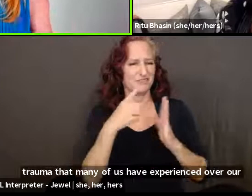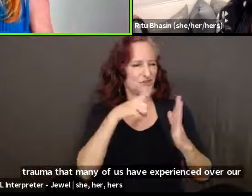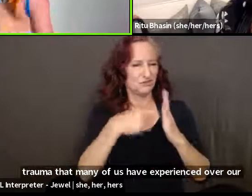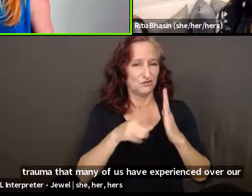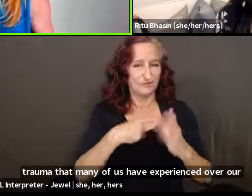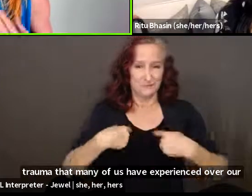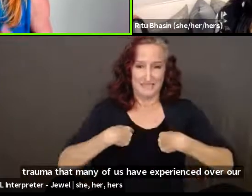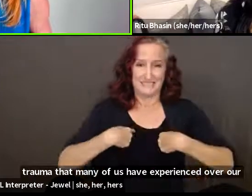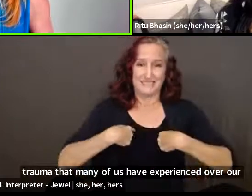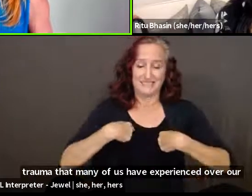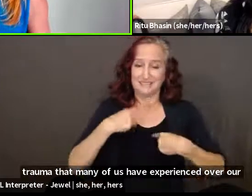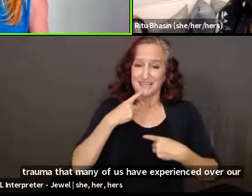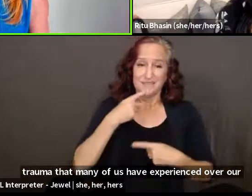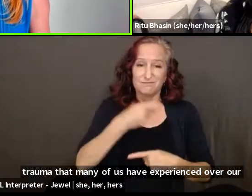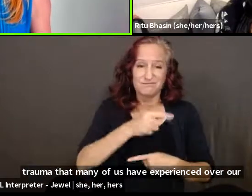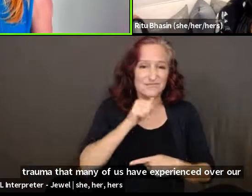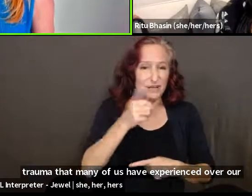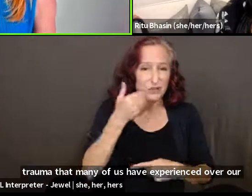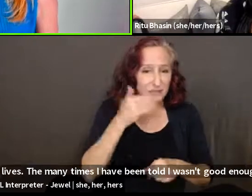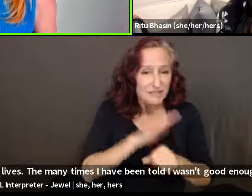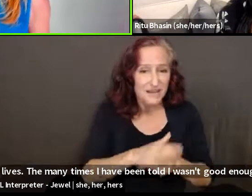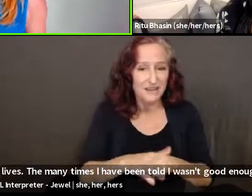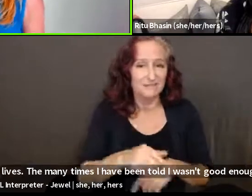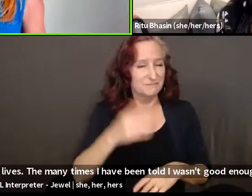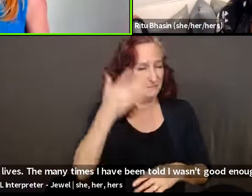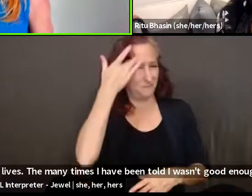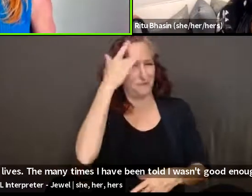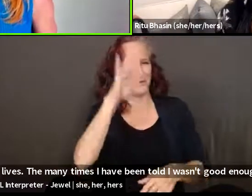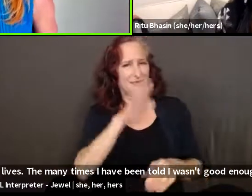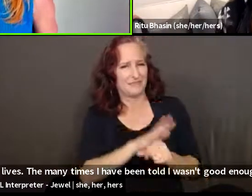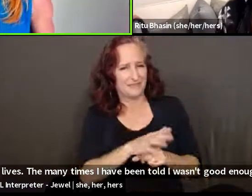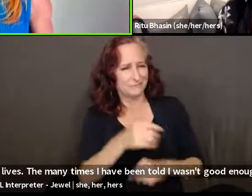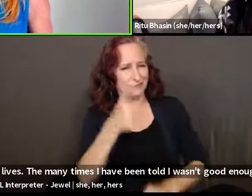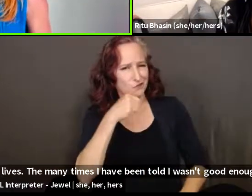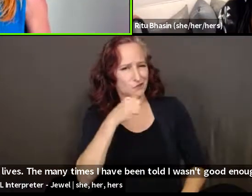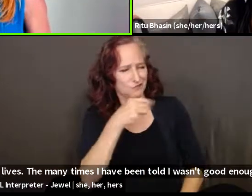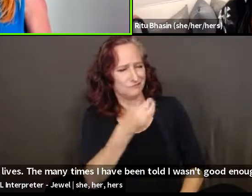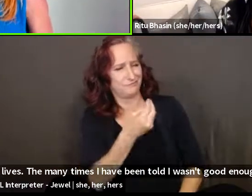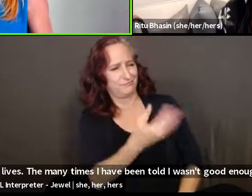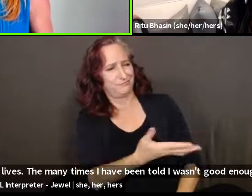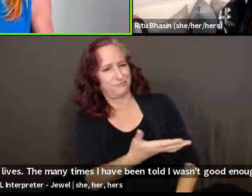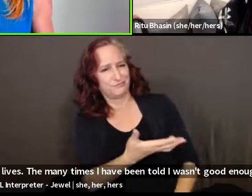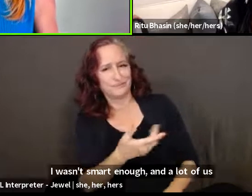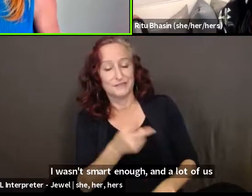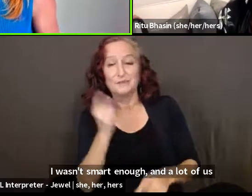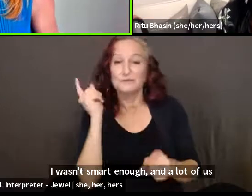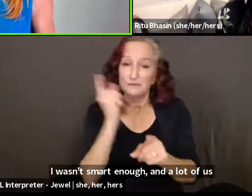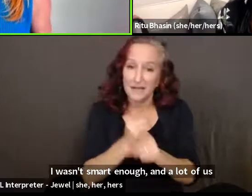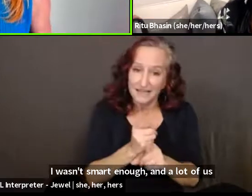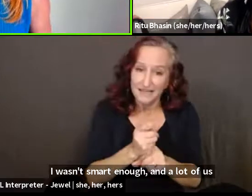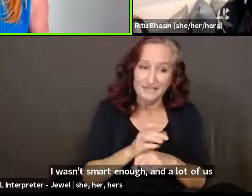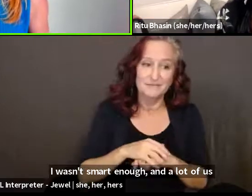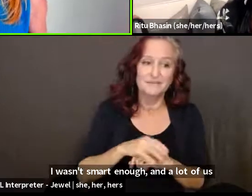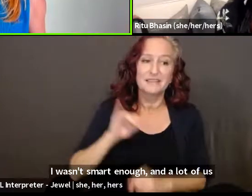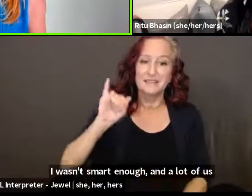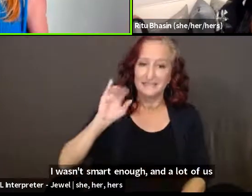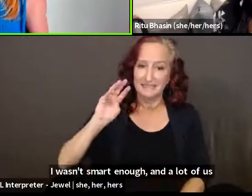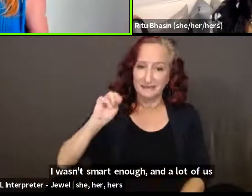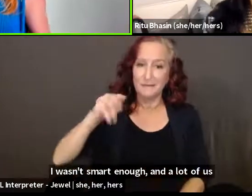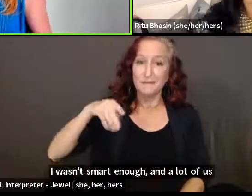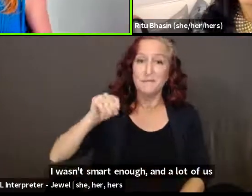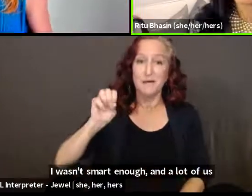enough, right? And a lot of us internalize that. And yes, Karen, there's a special place in imposter syndrome hell